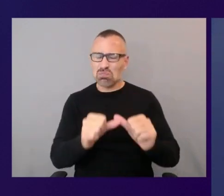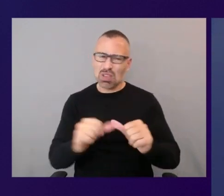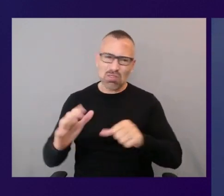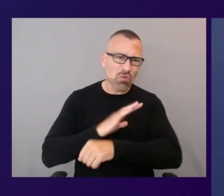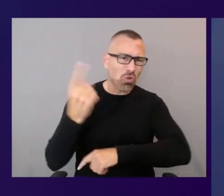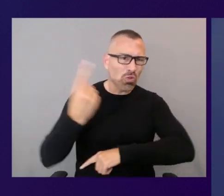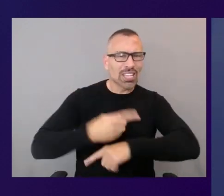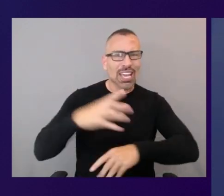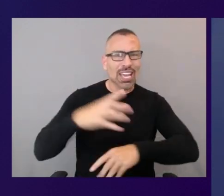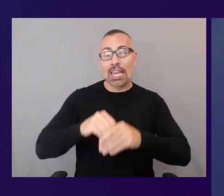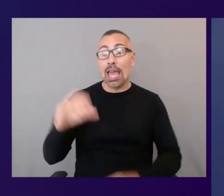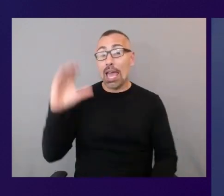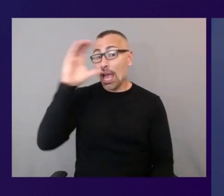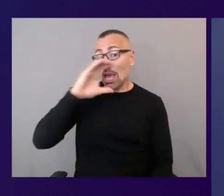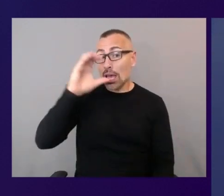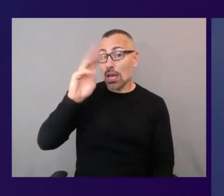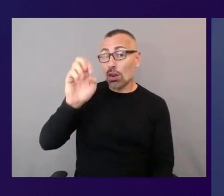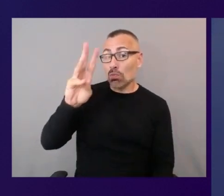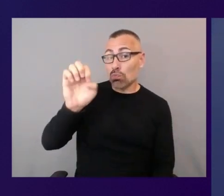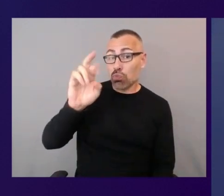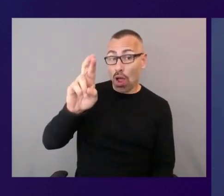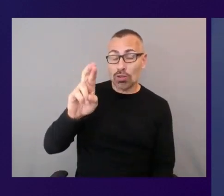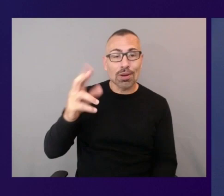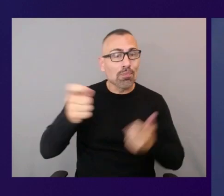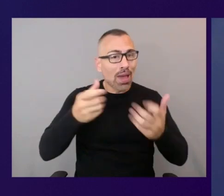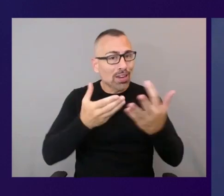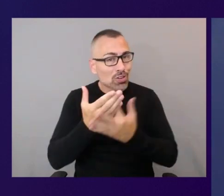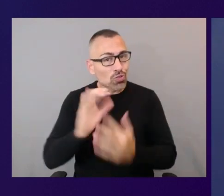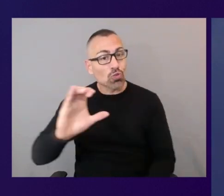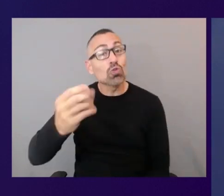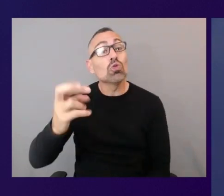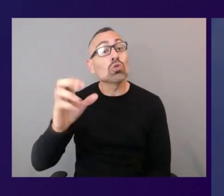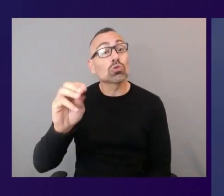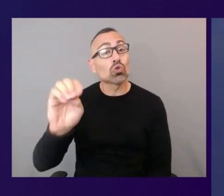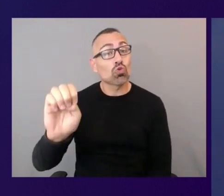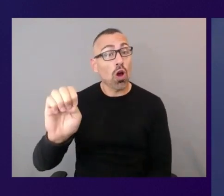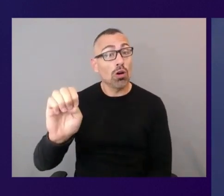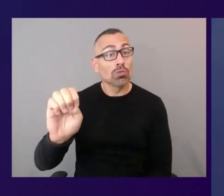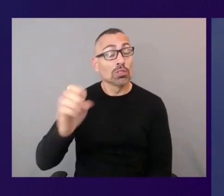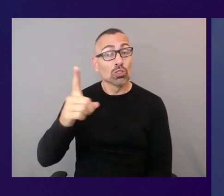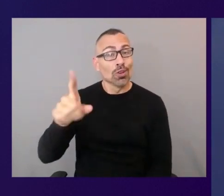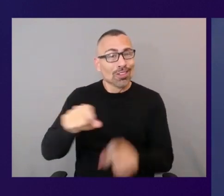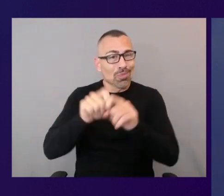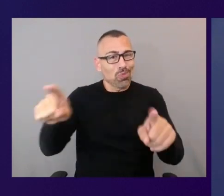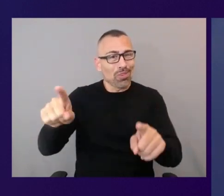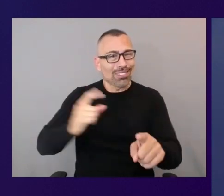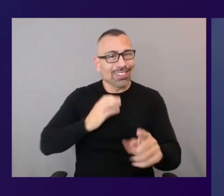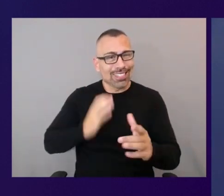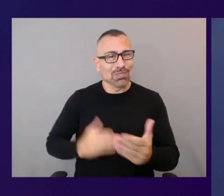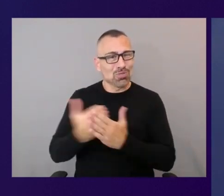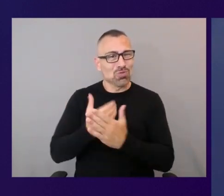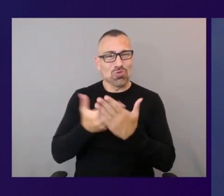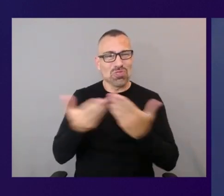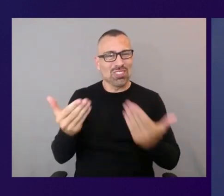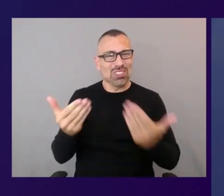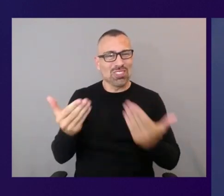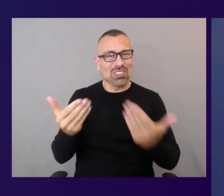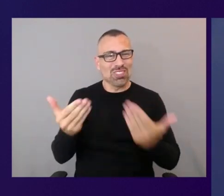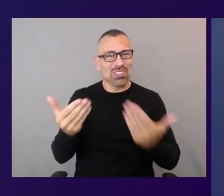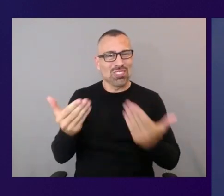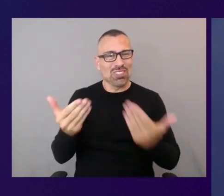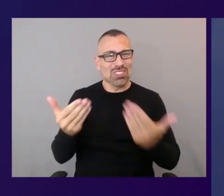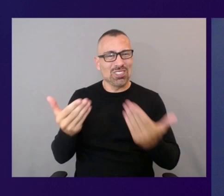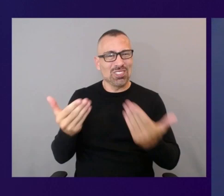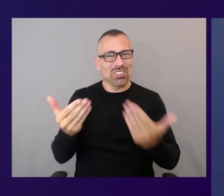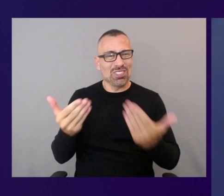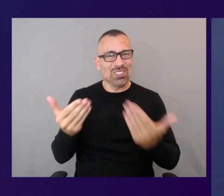so you're never going to have to worry about deploying new things to your end users ever again, assuming they spend their day in the browser. What